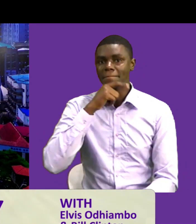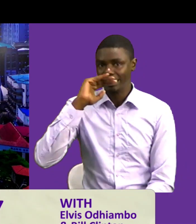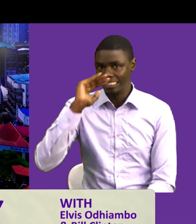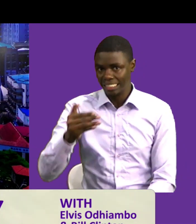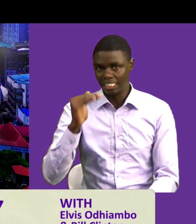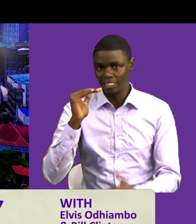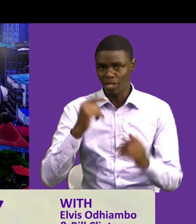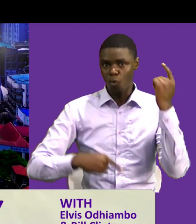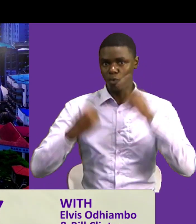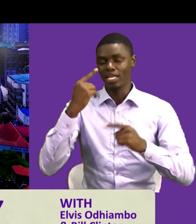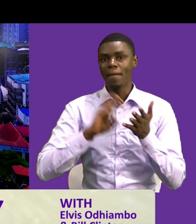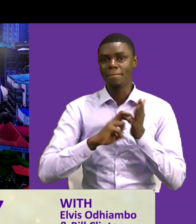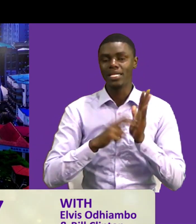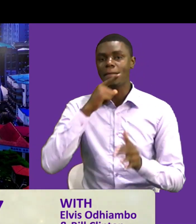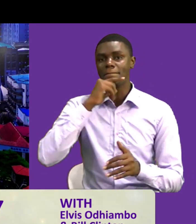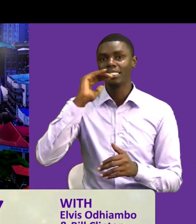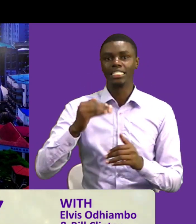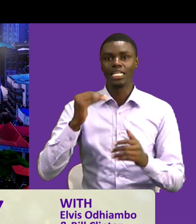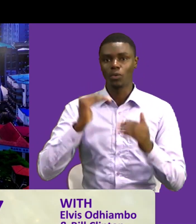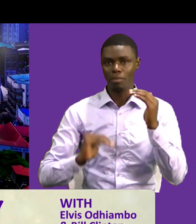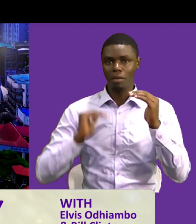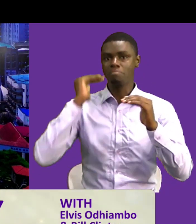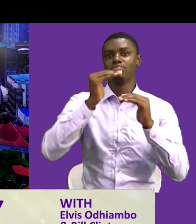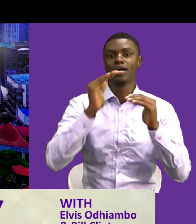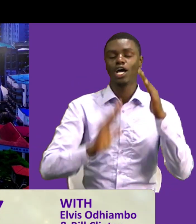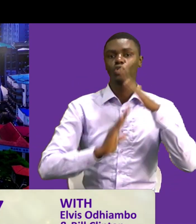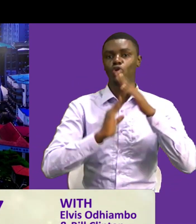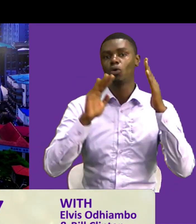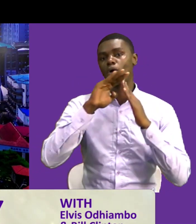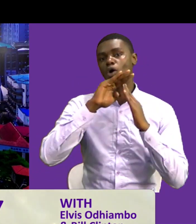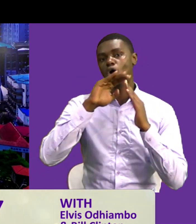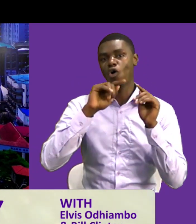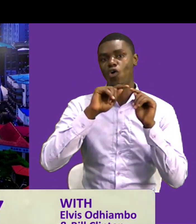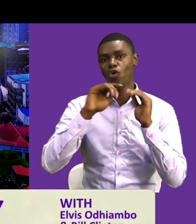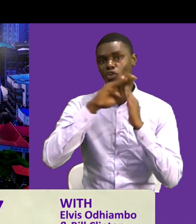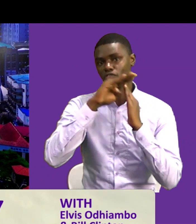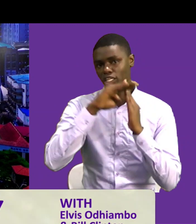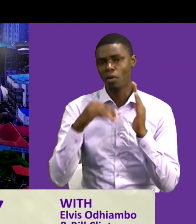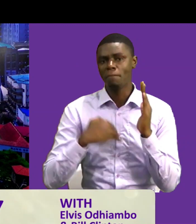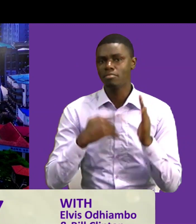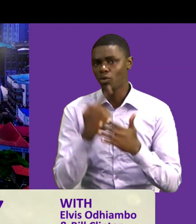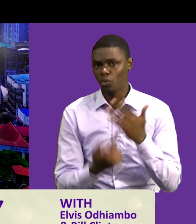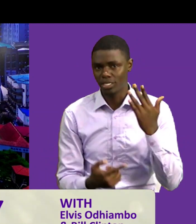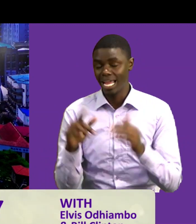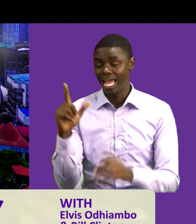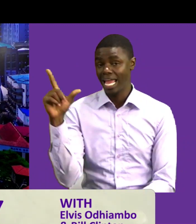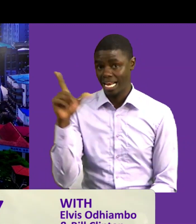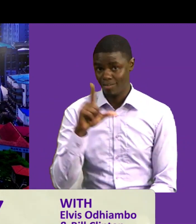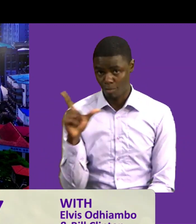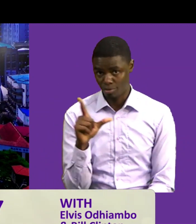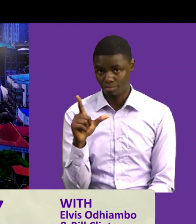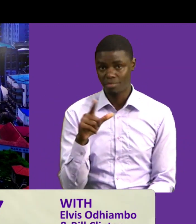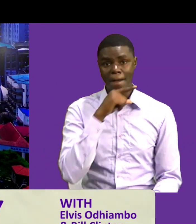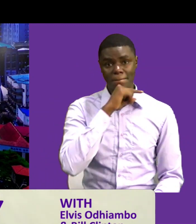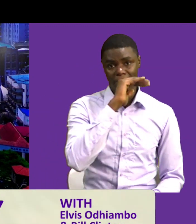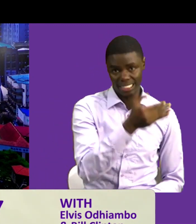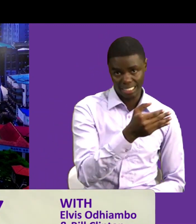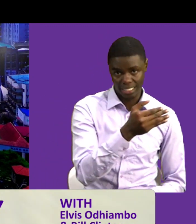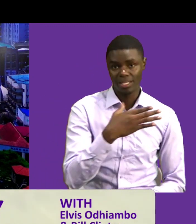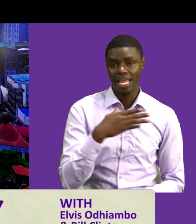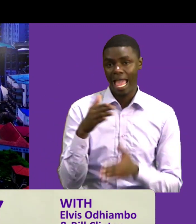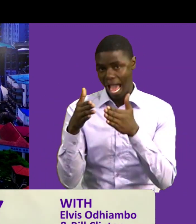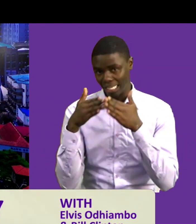Manchester City win, it means Manchester City will be going on the top of the table. So I will say that Liverpool, Manchester